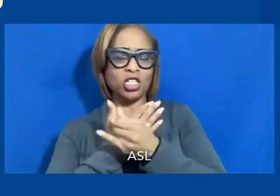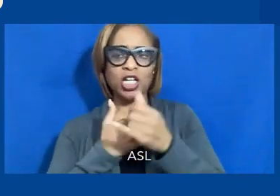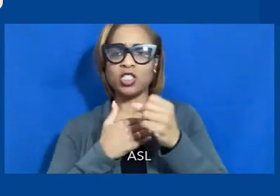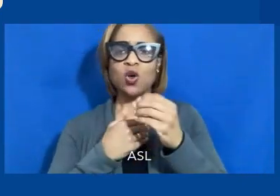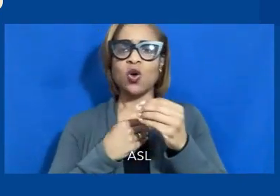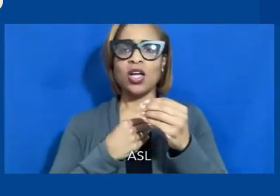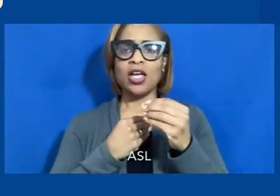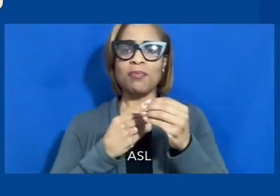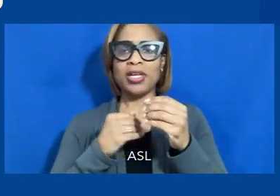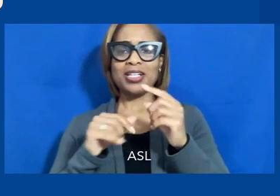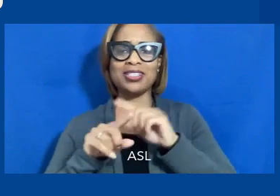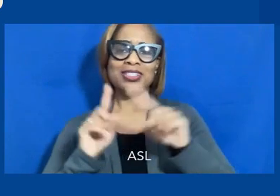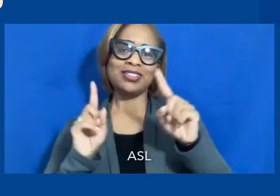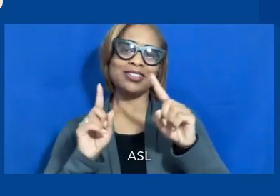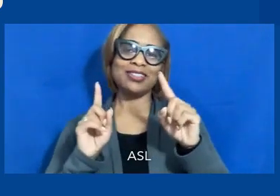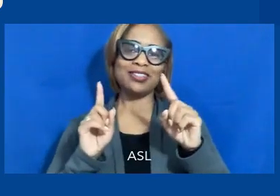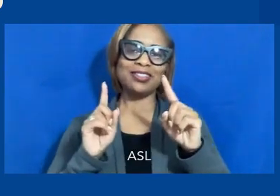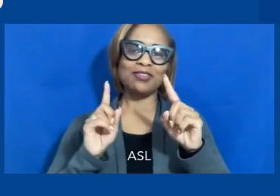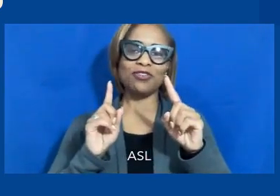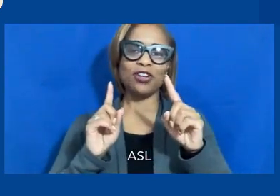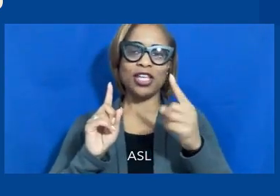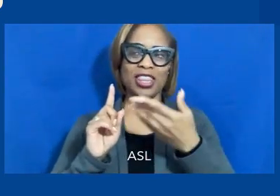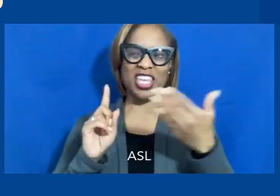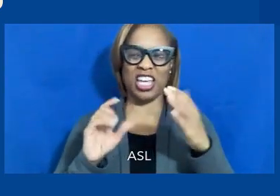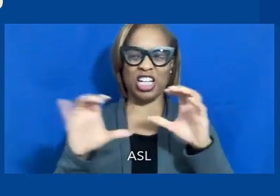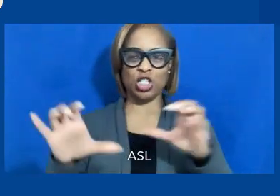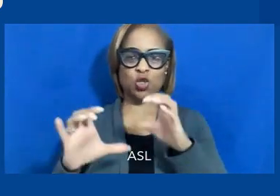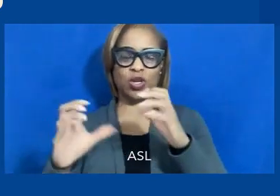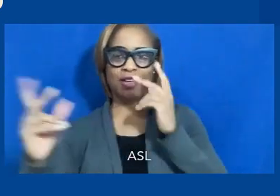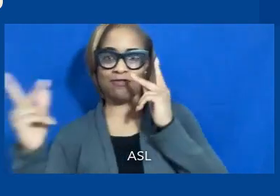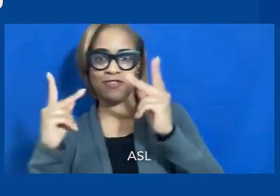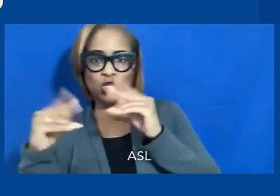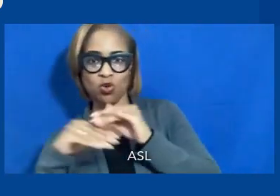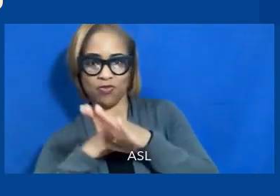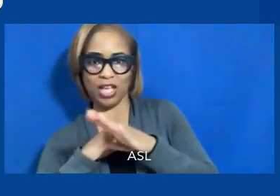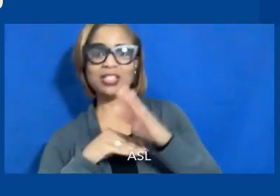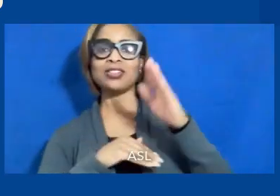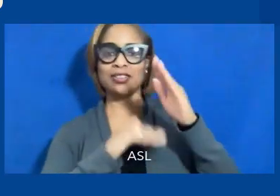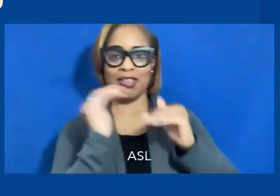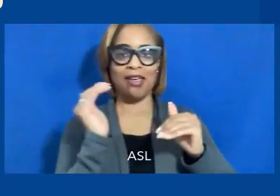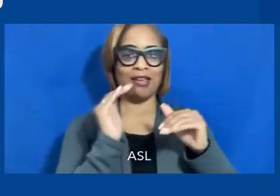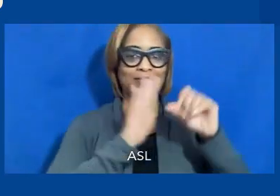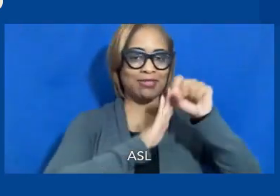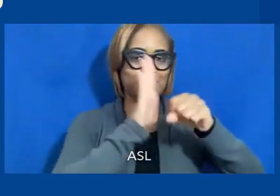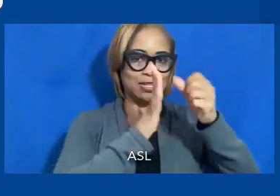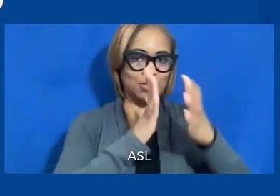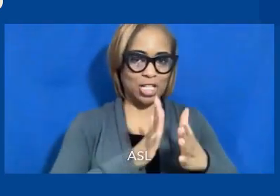different craft doing visual effects, certainly, than being a documentary cinematographer. But the